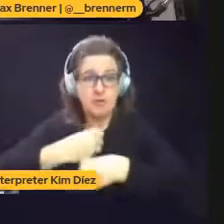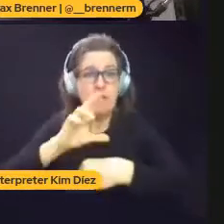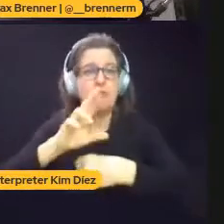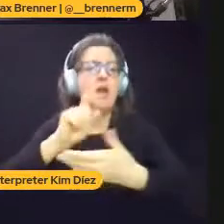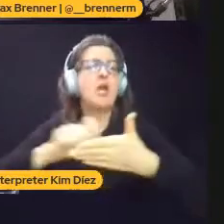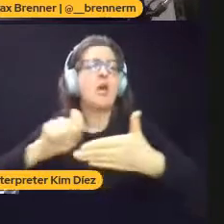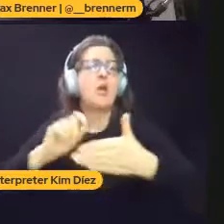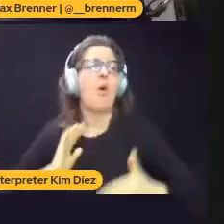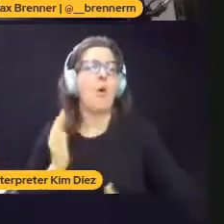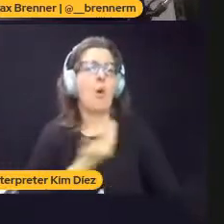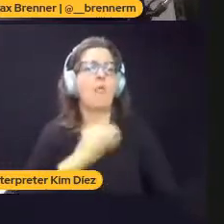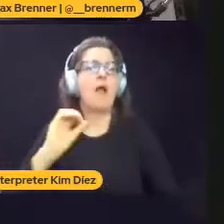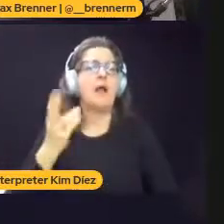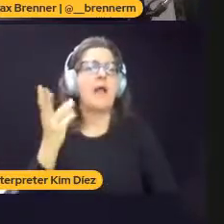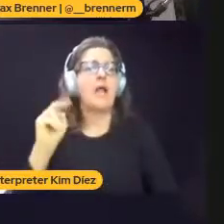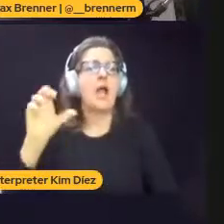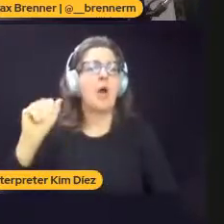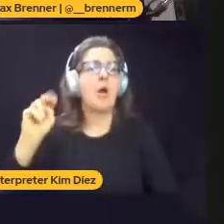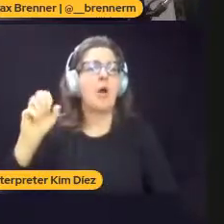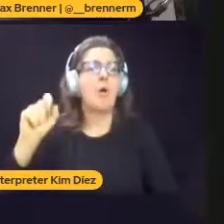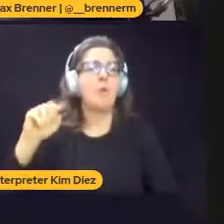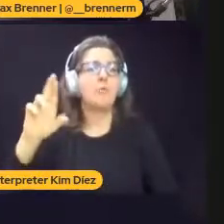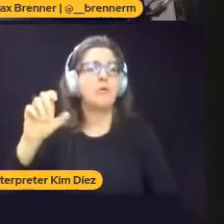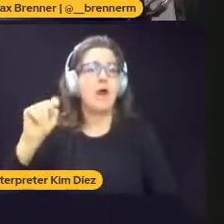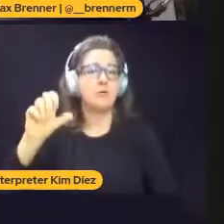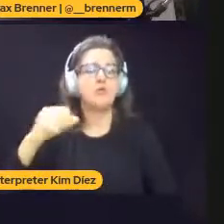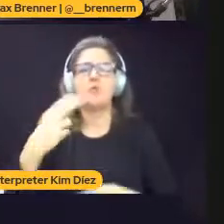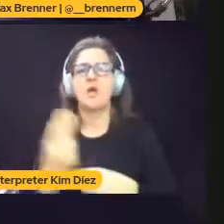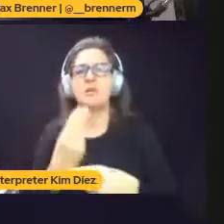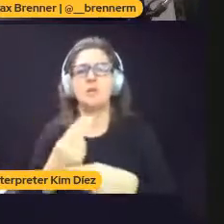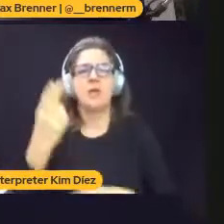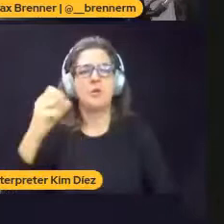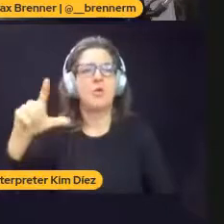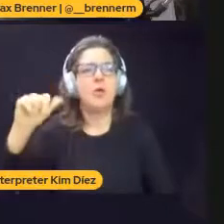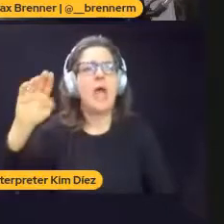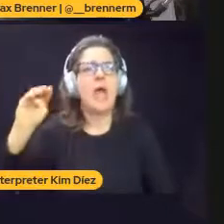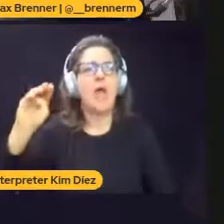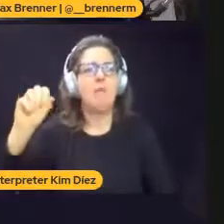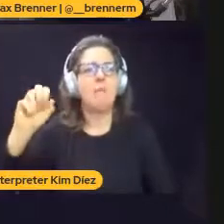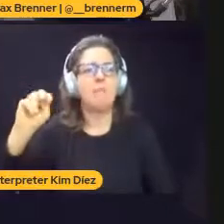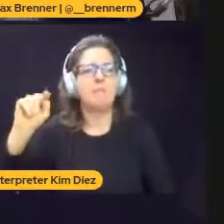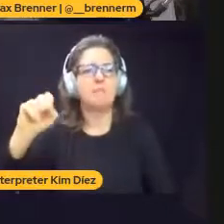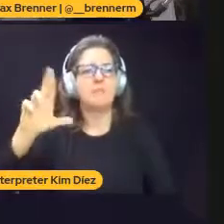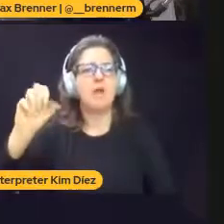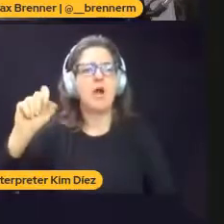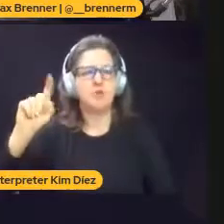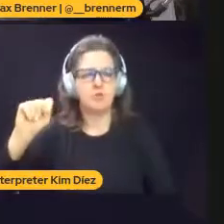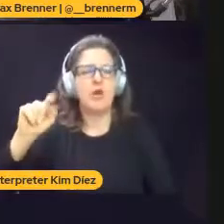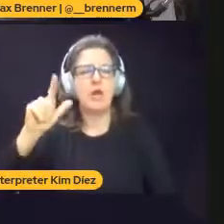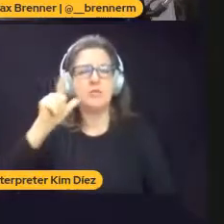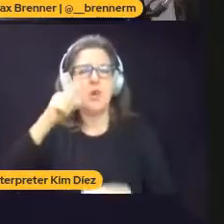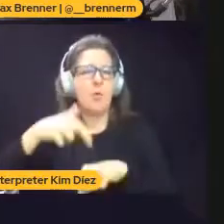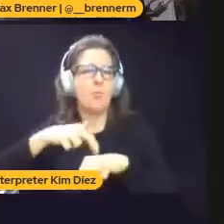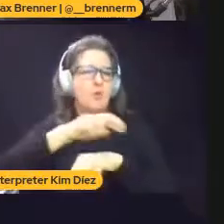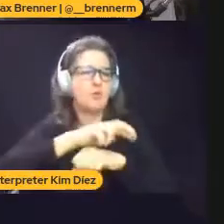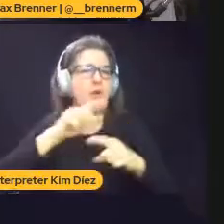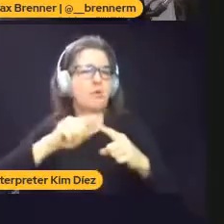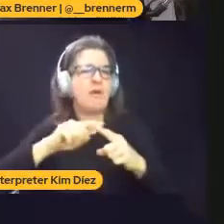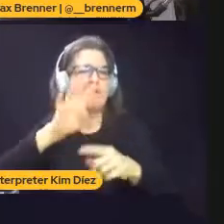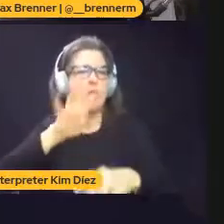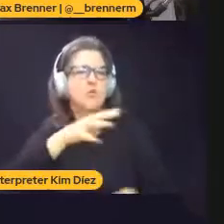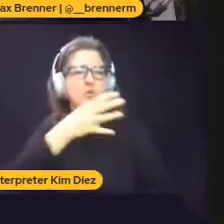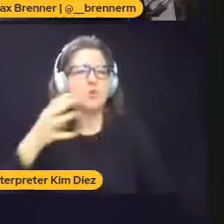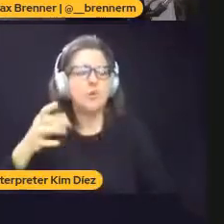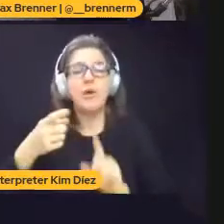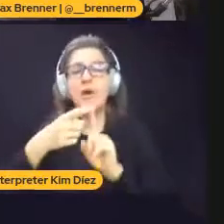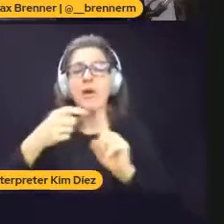here, we will use the Helm construct, which will then refer to a Helm chart. This can either be a Helm chart from a package directory